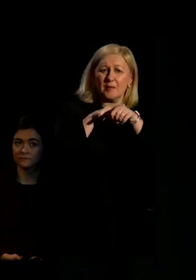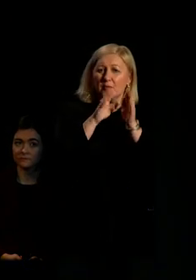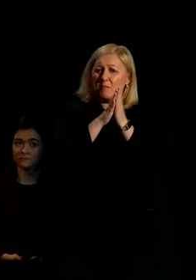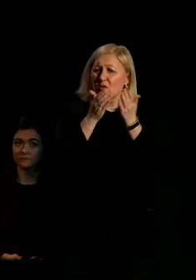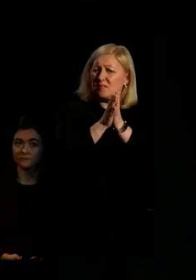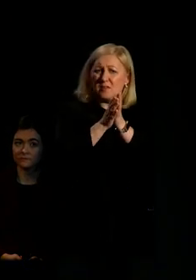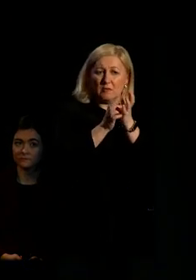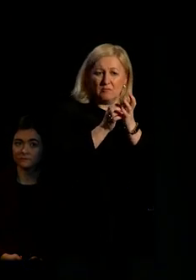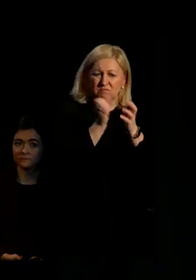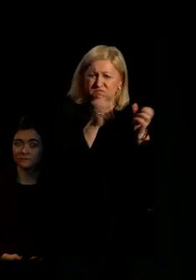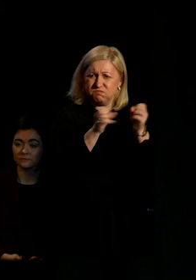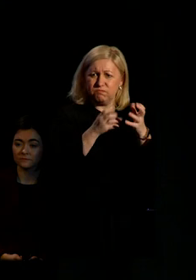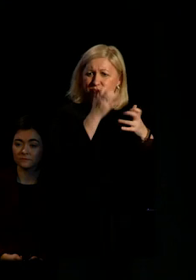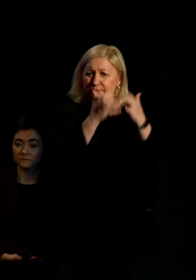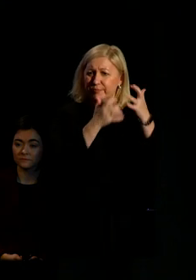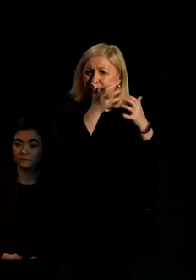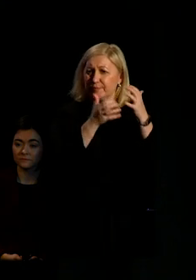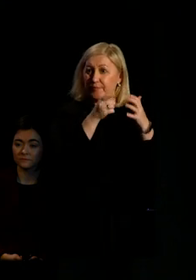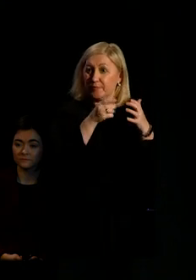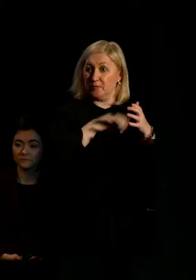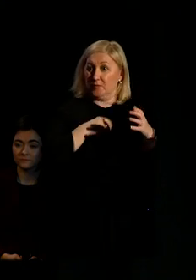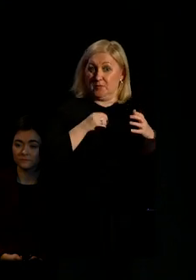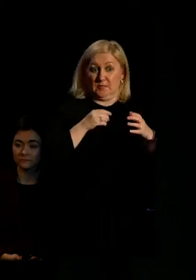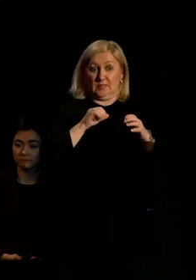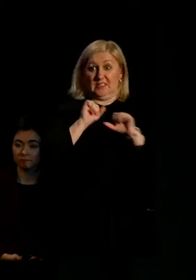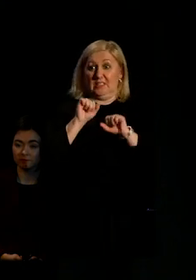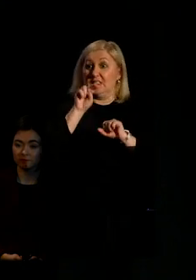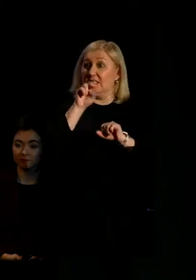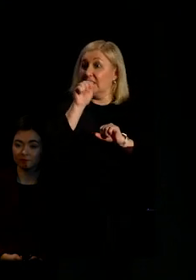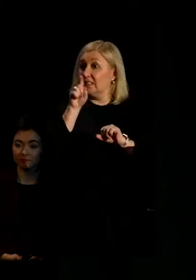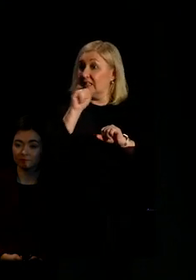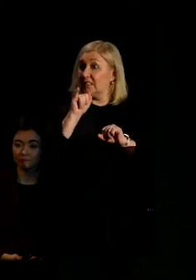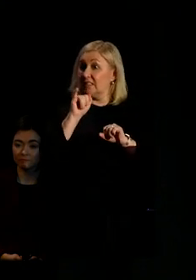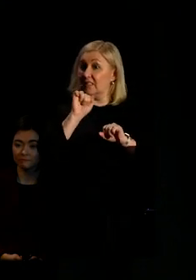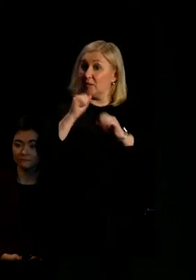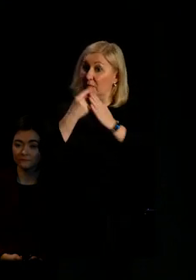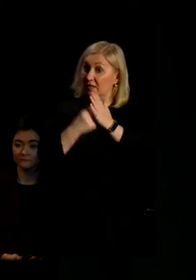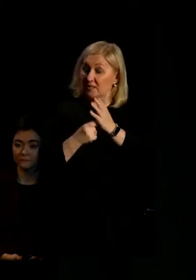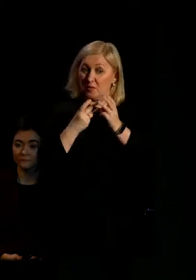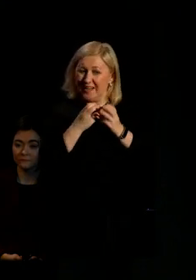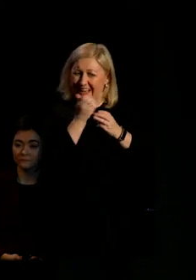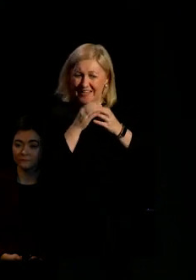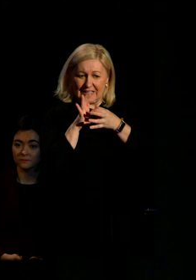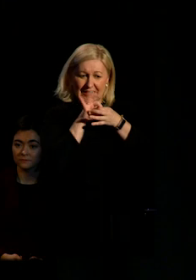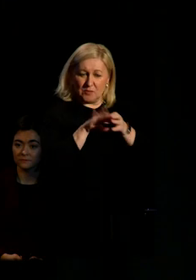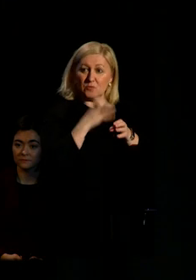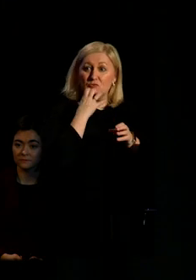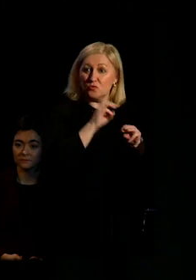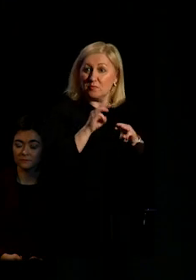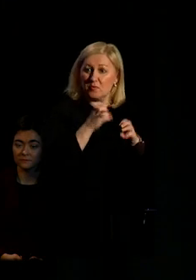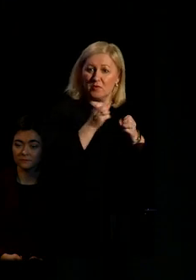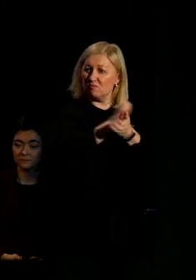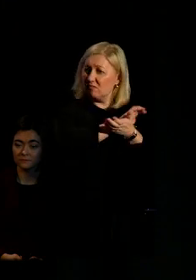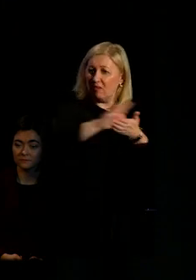1933 heralded the Nazi policy to ban anything associated with Jewish people. Jewish